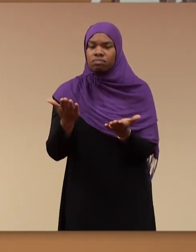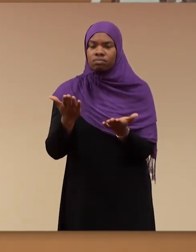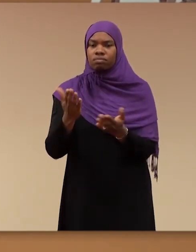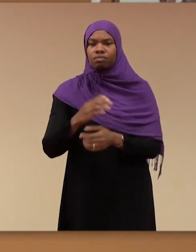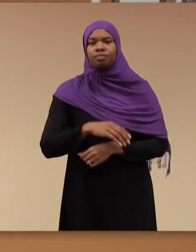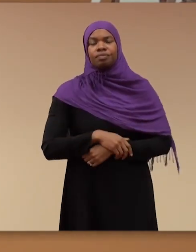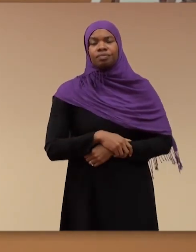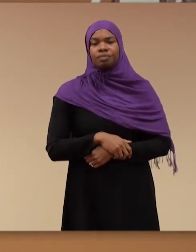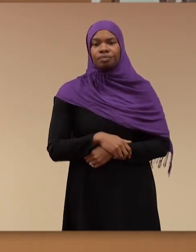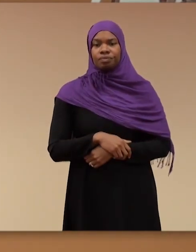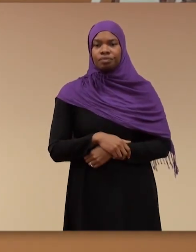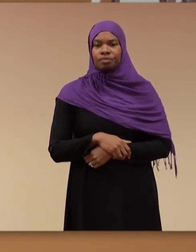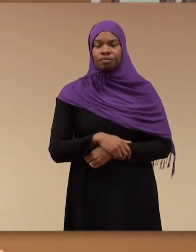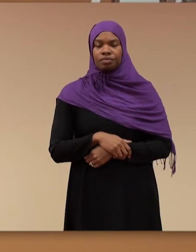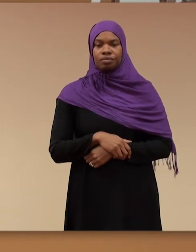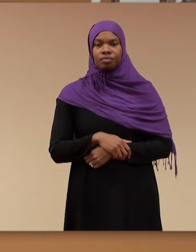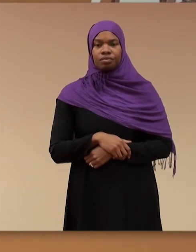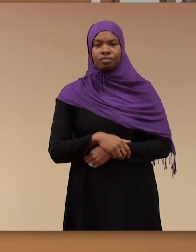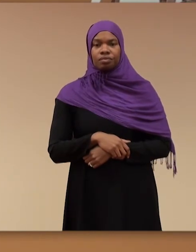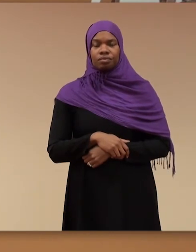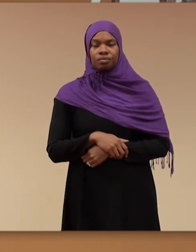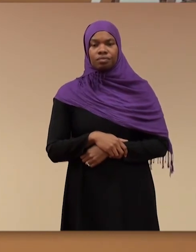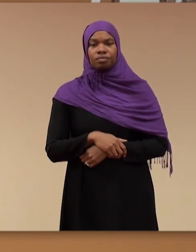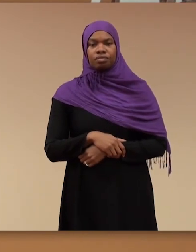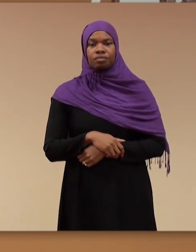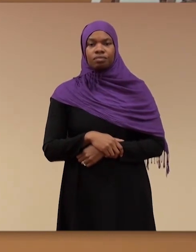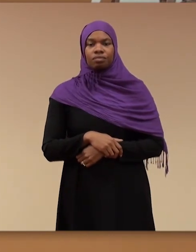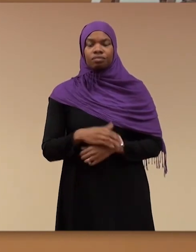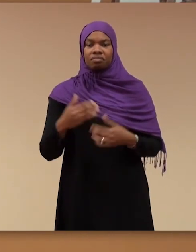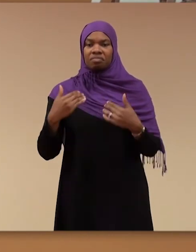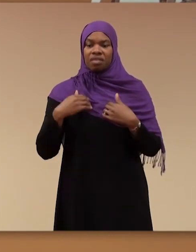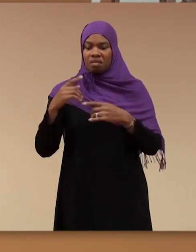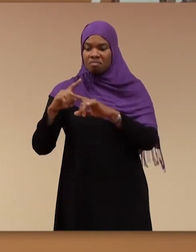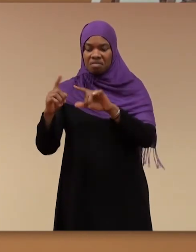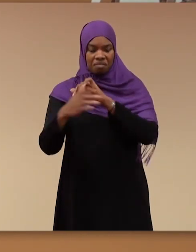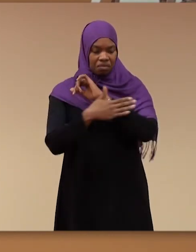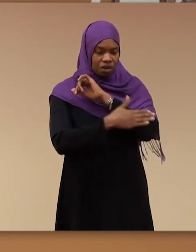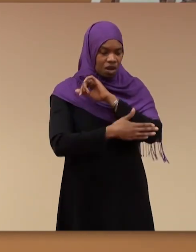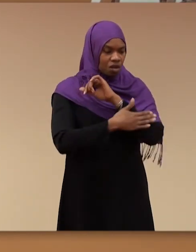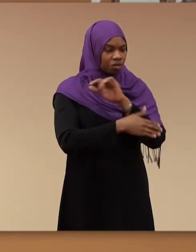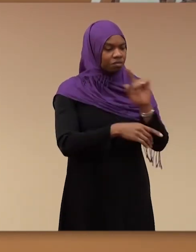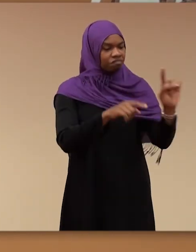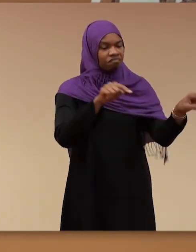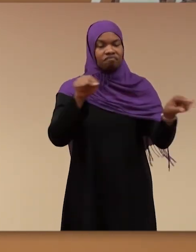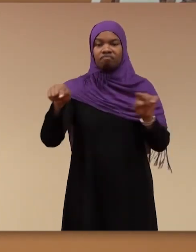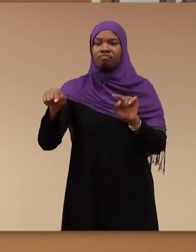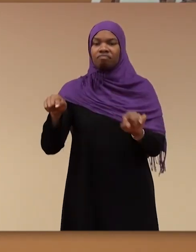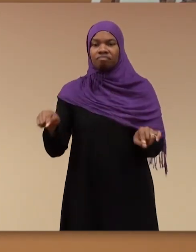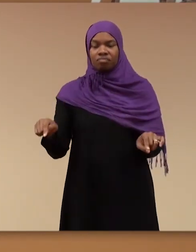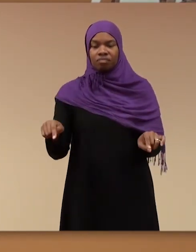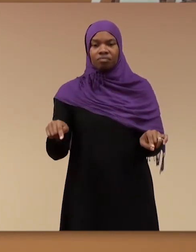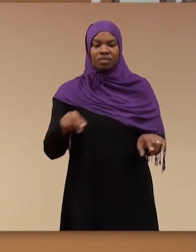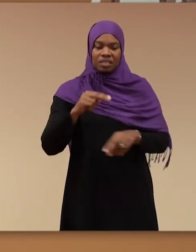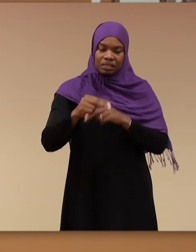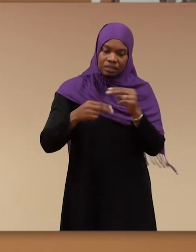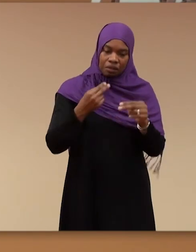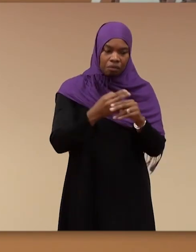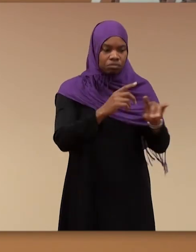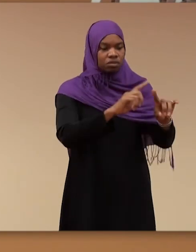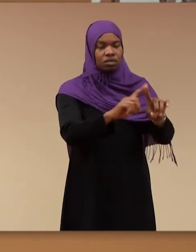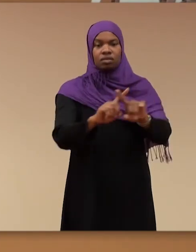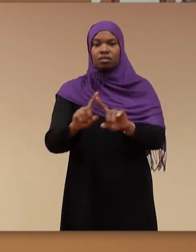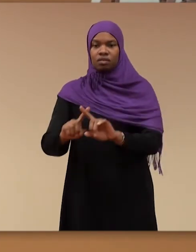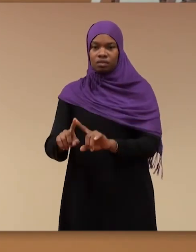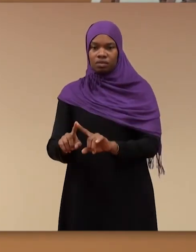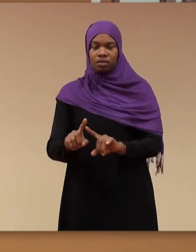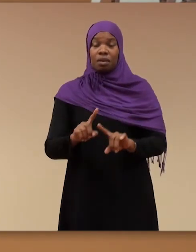Also, we know we grow up into countries and nationalities, and here Islam 1,400 years ago said nobody